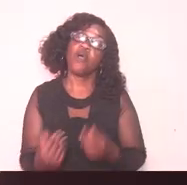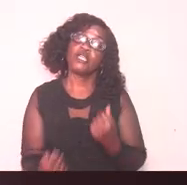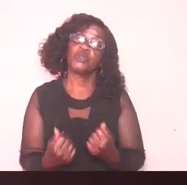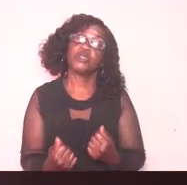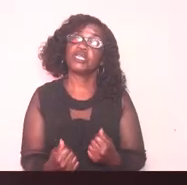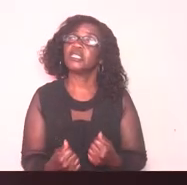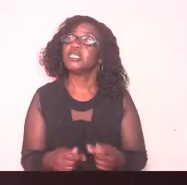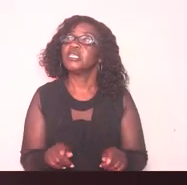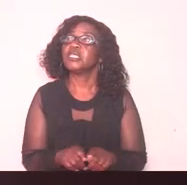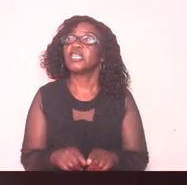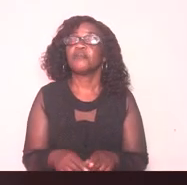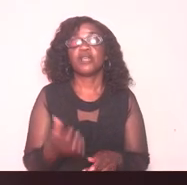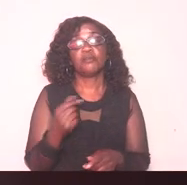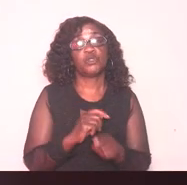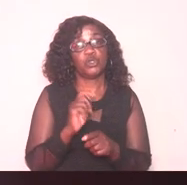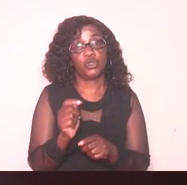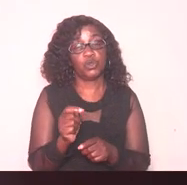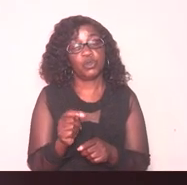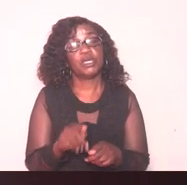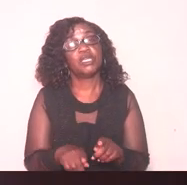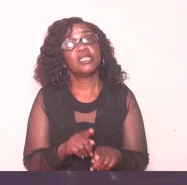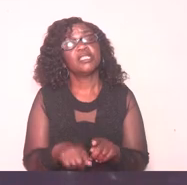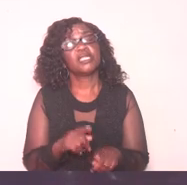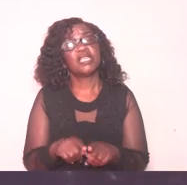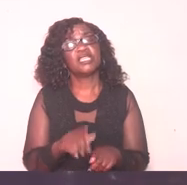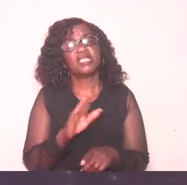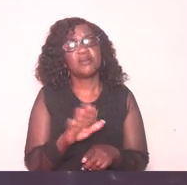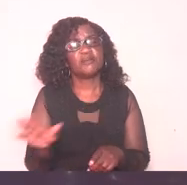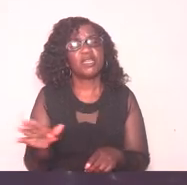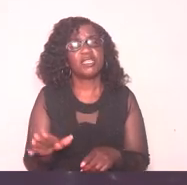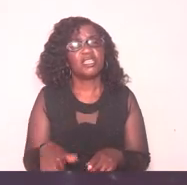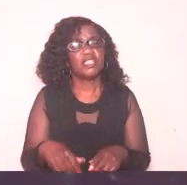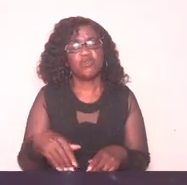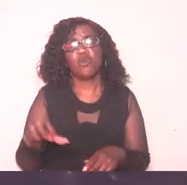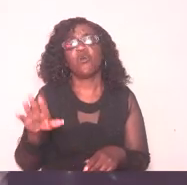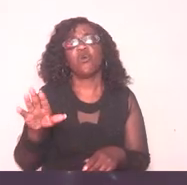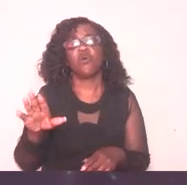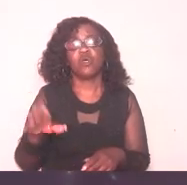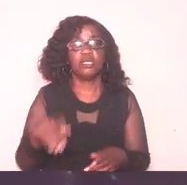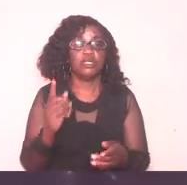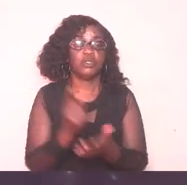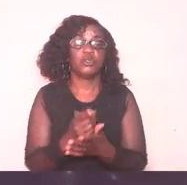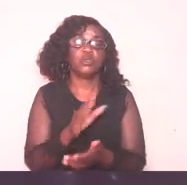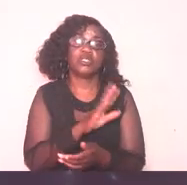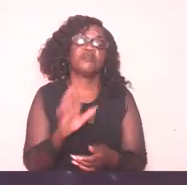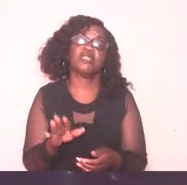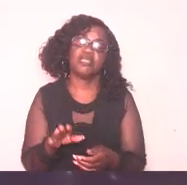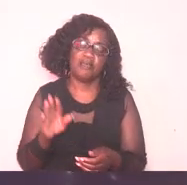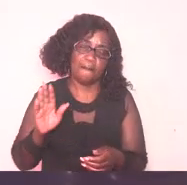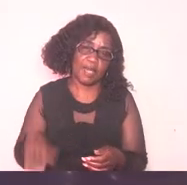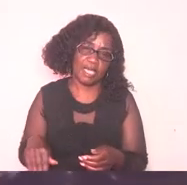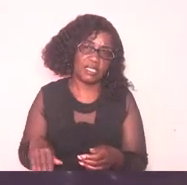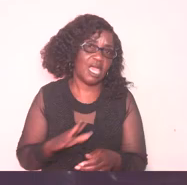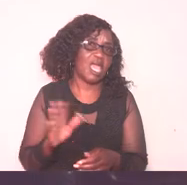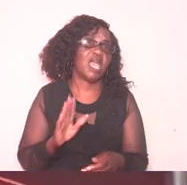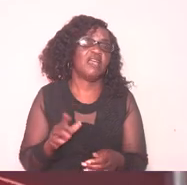right? I also come to you and I say that you don't say to someone, go and have sex to learn. Like, go and do something that has dire